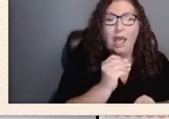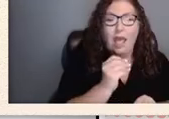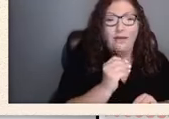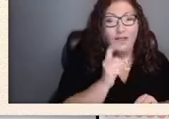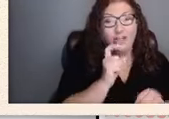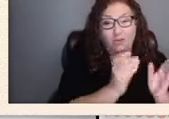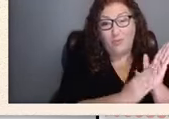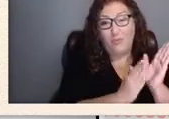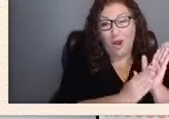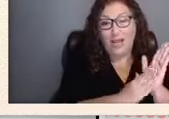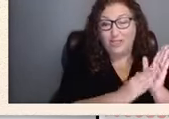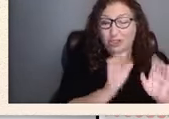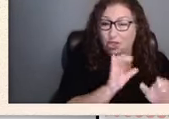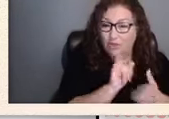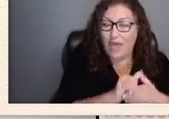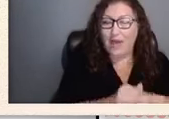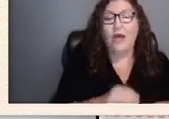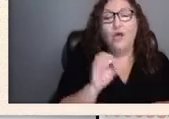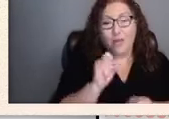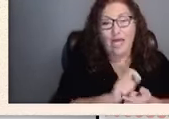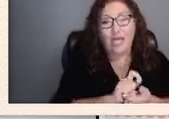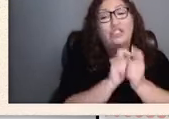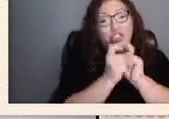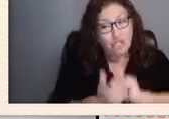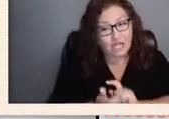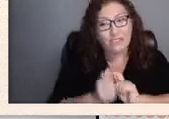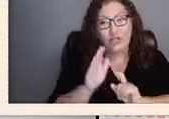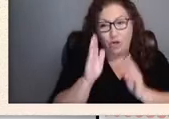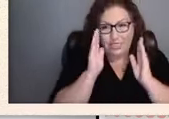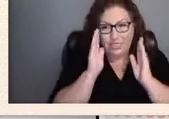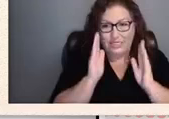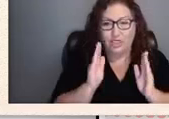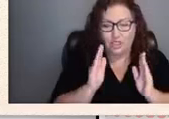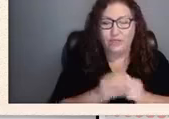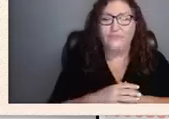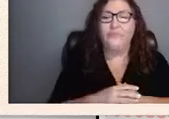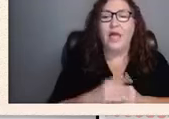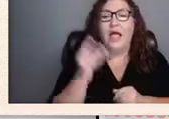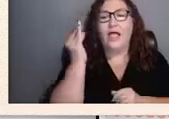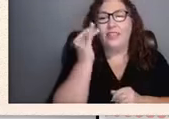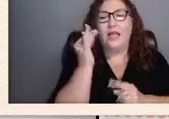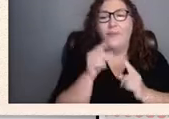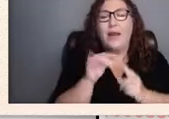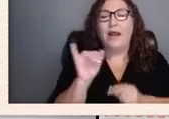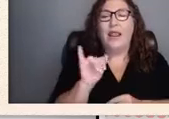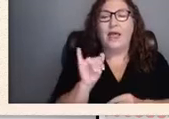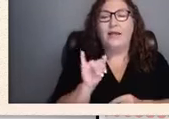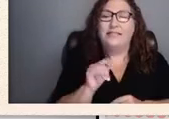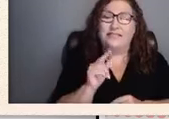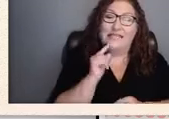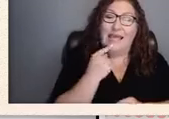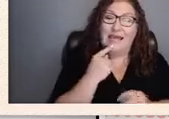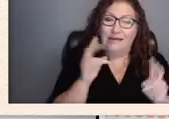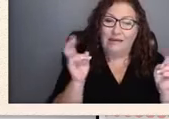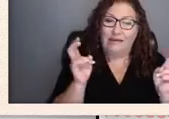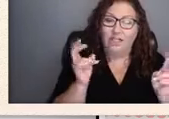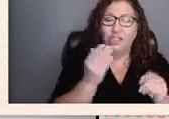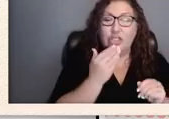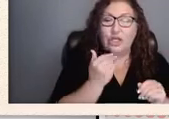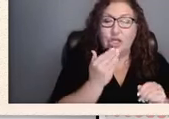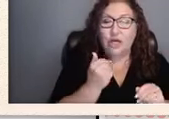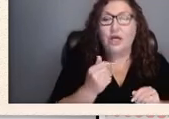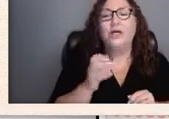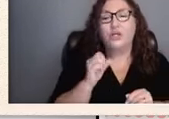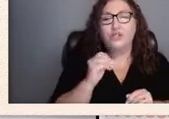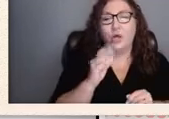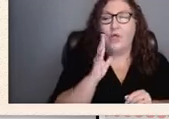can adjust your attention and think about it like it is candy. It is sugar. They're going to take any form of sugar